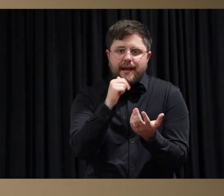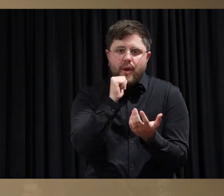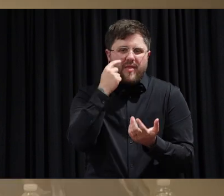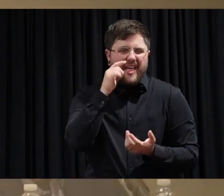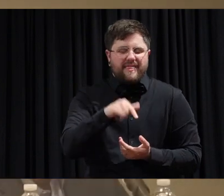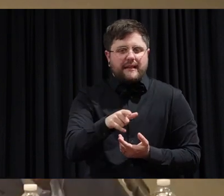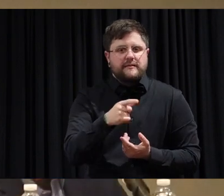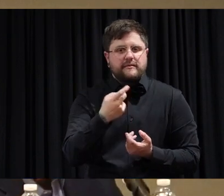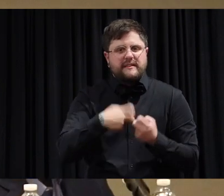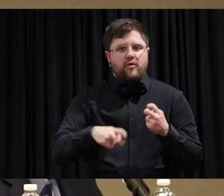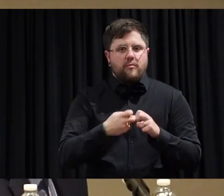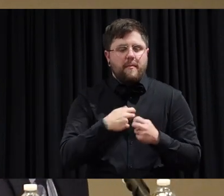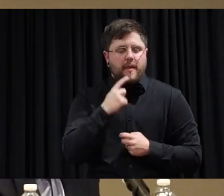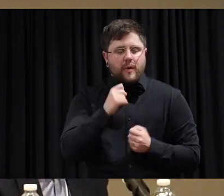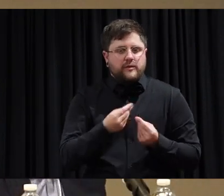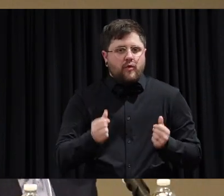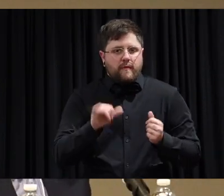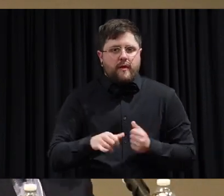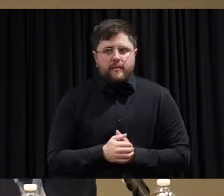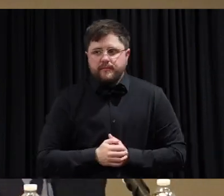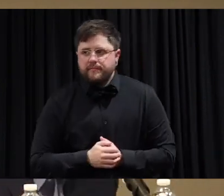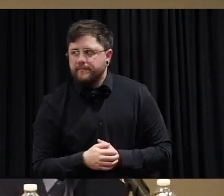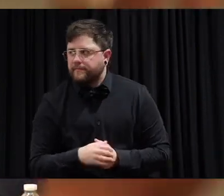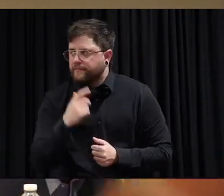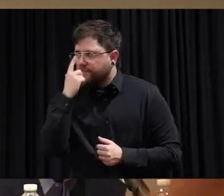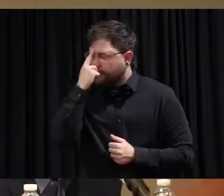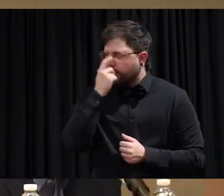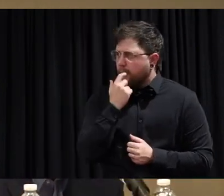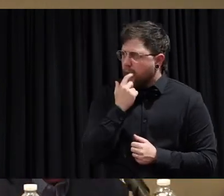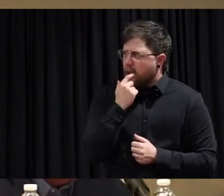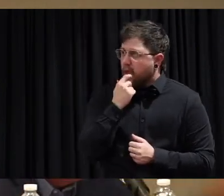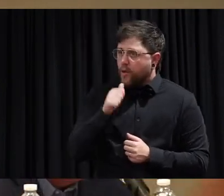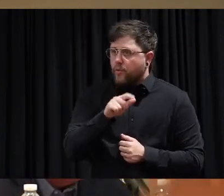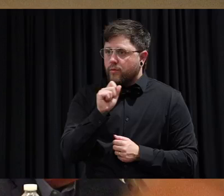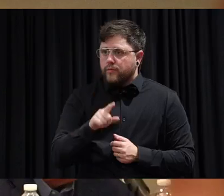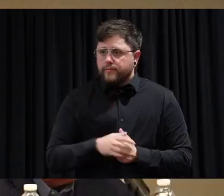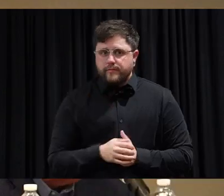heavy of a lift. We can do this. Okay. Did you still have a